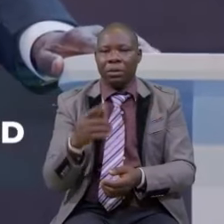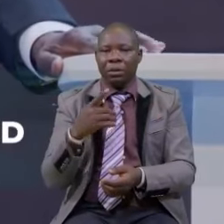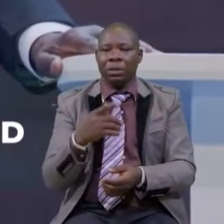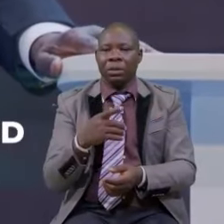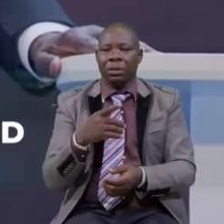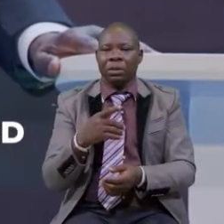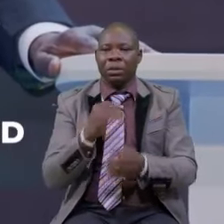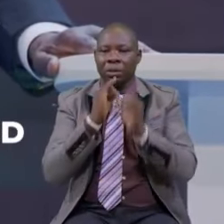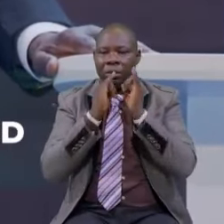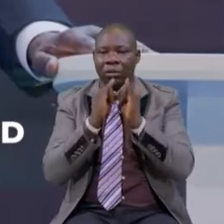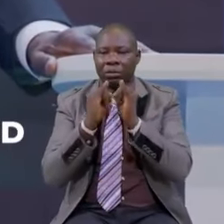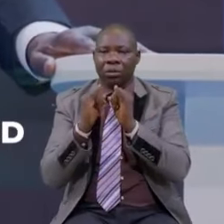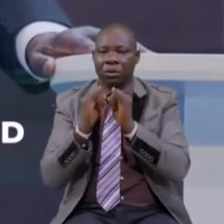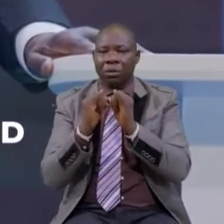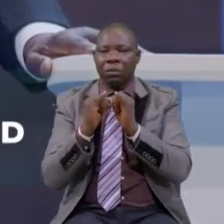instructive,